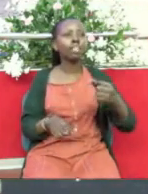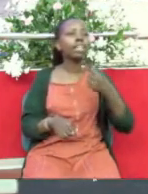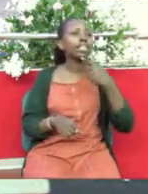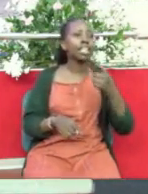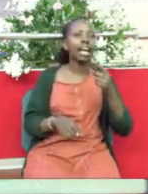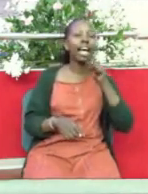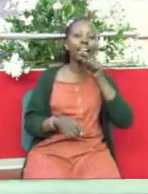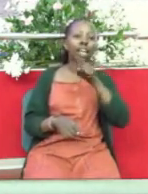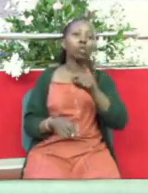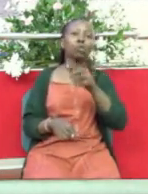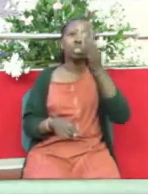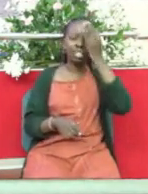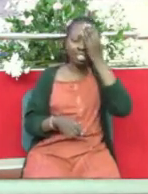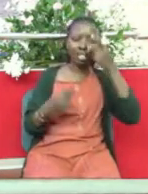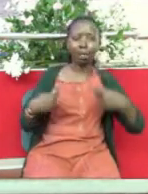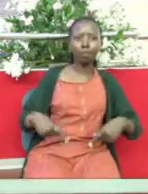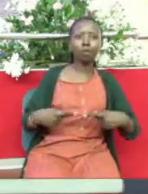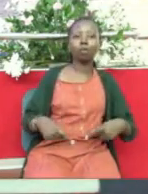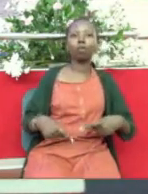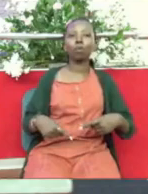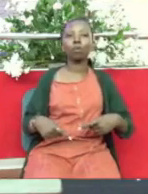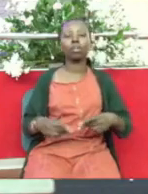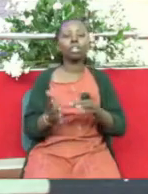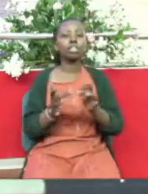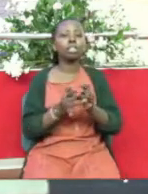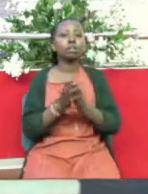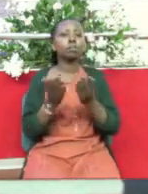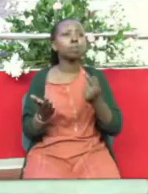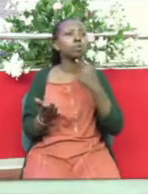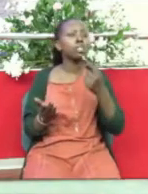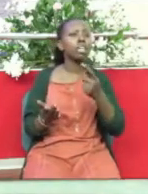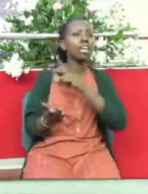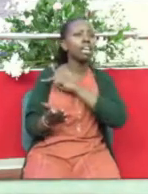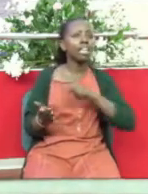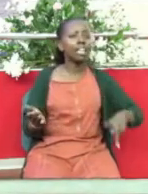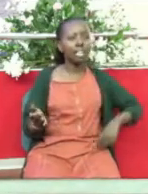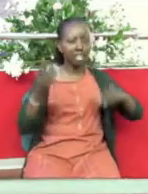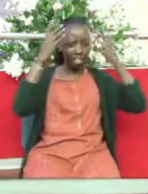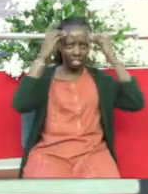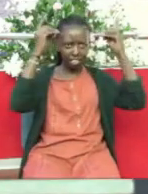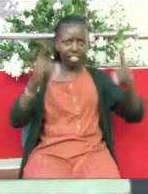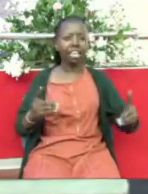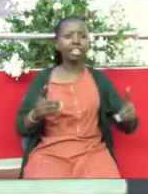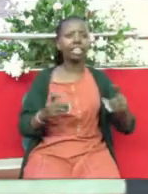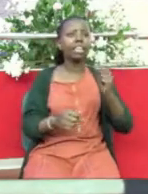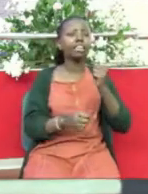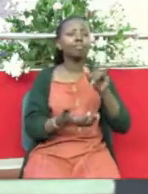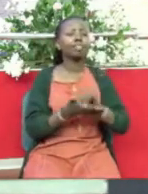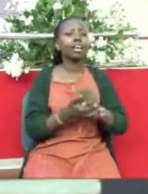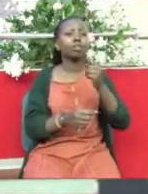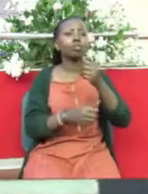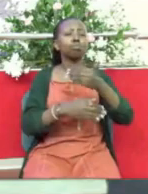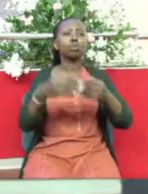there. Na hivyo basi wakaenda pale wakashtaki. The Bible says that the king decided that that work of the construction has to cease,